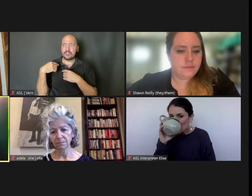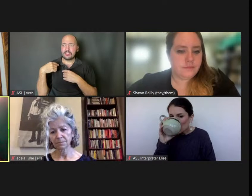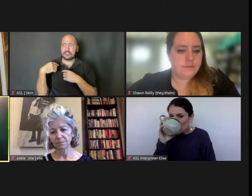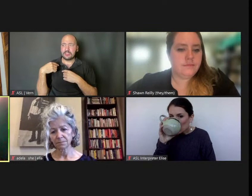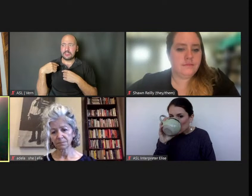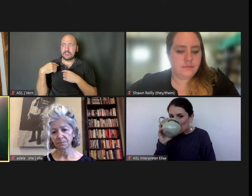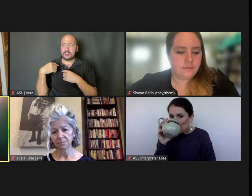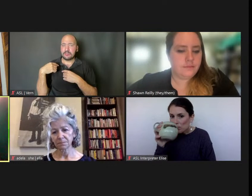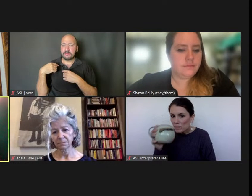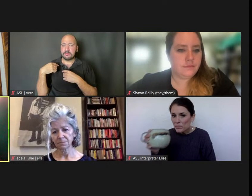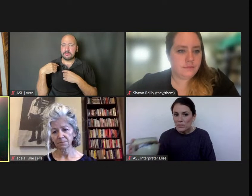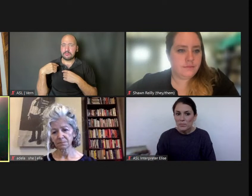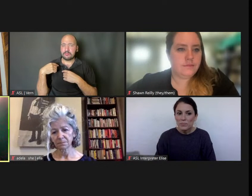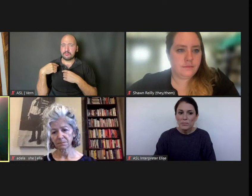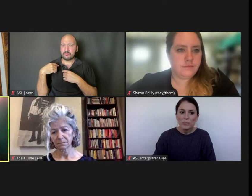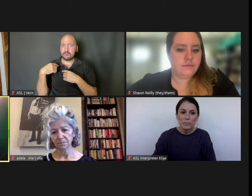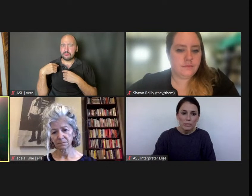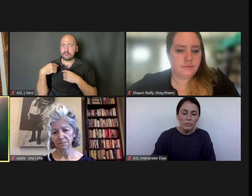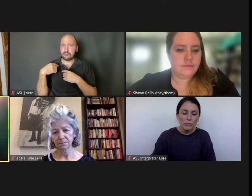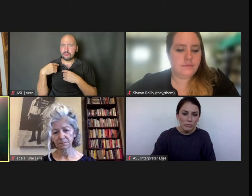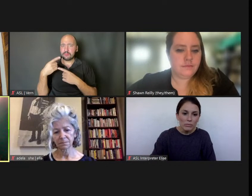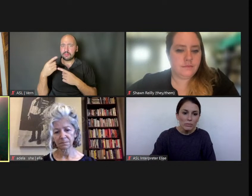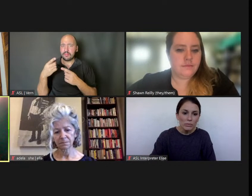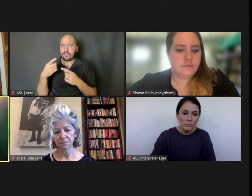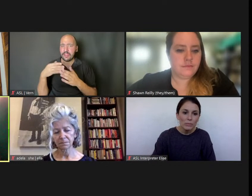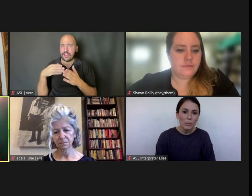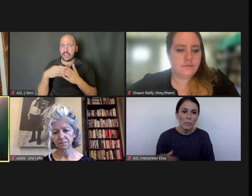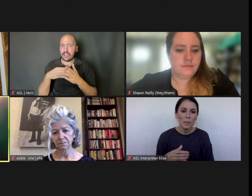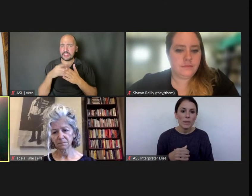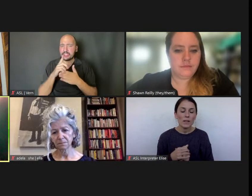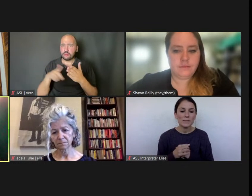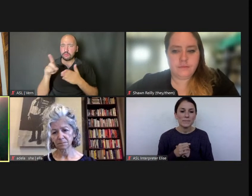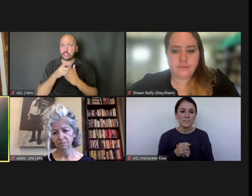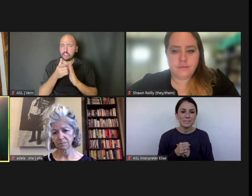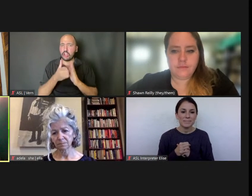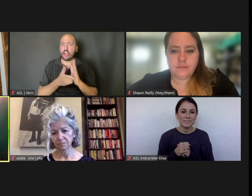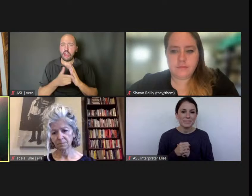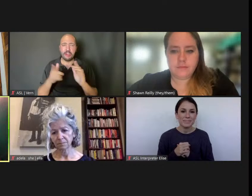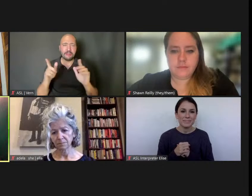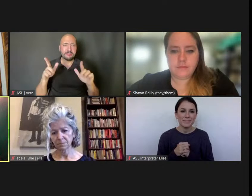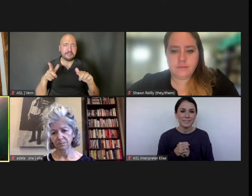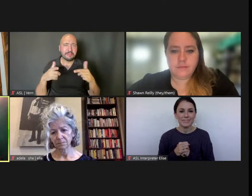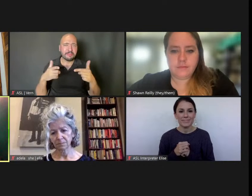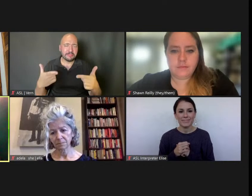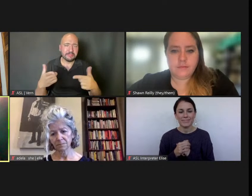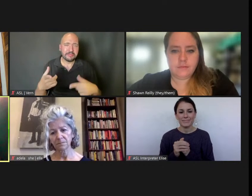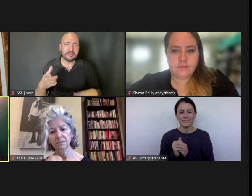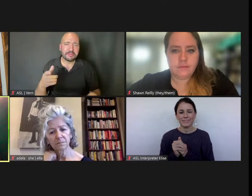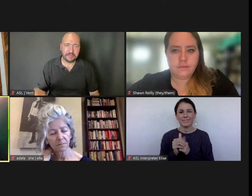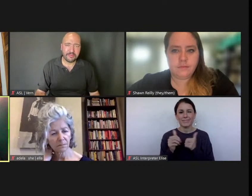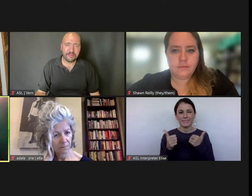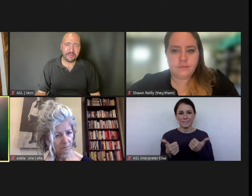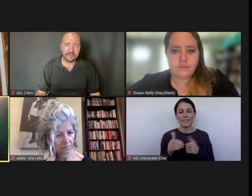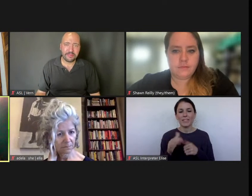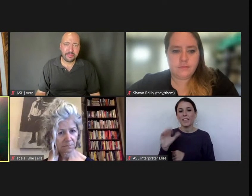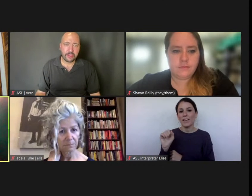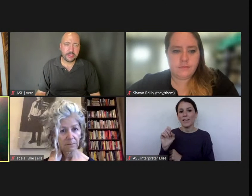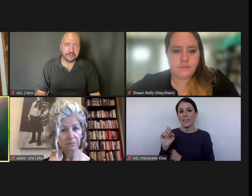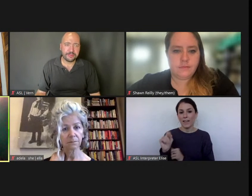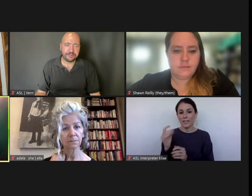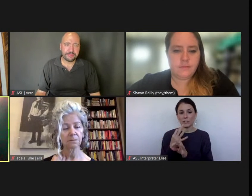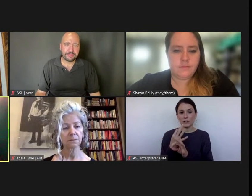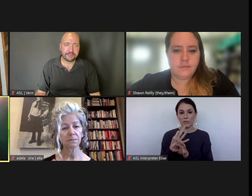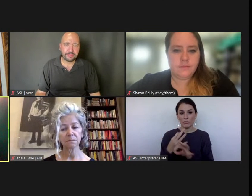anti-caste discrimination law. So the caste as a discriminatory system